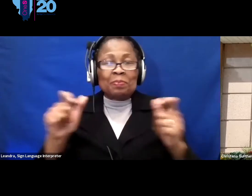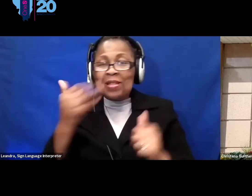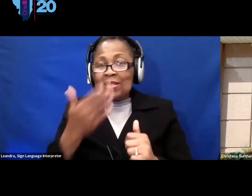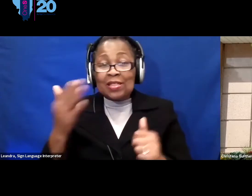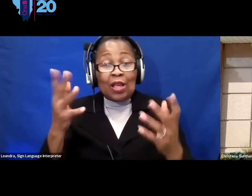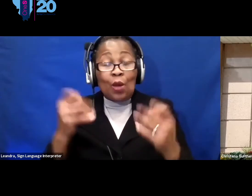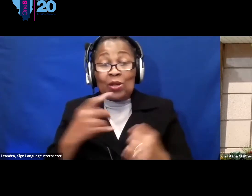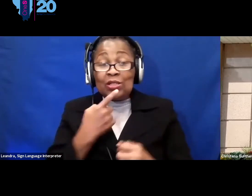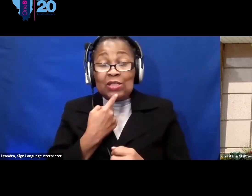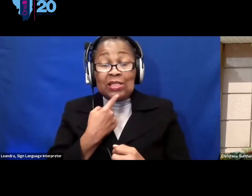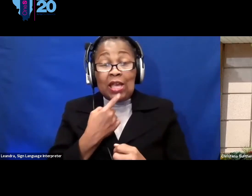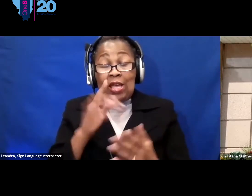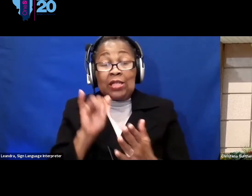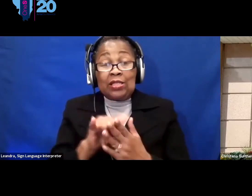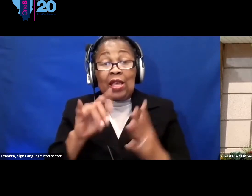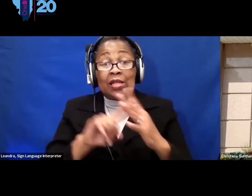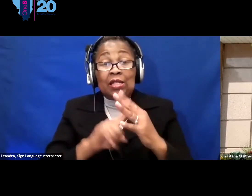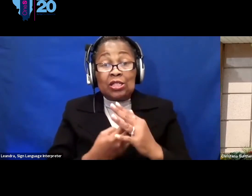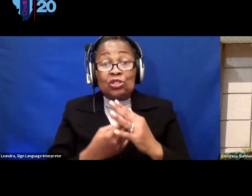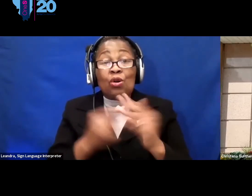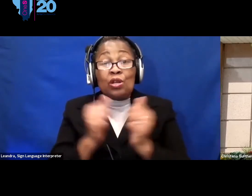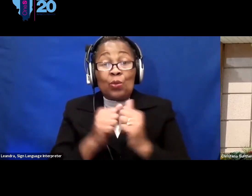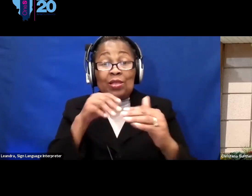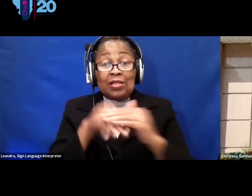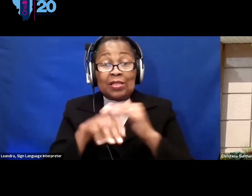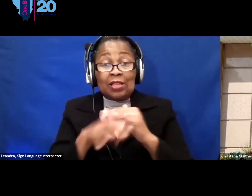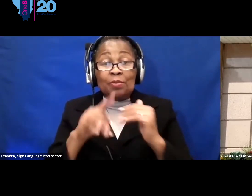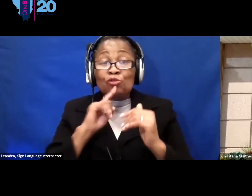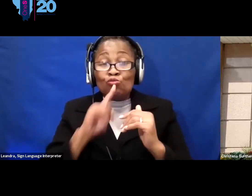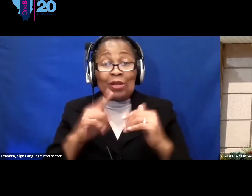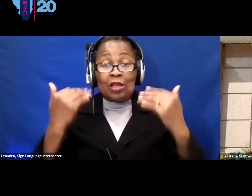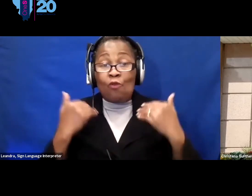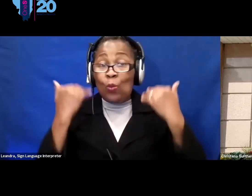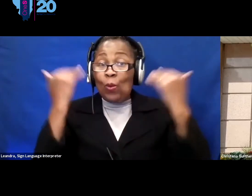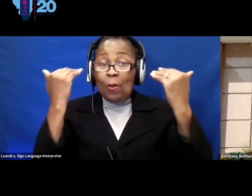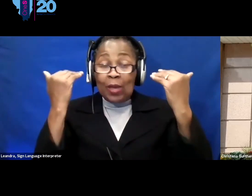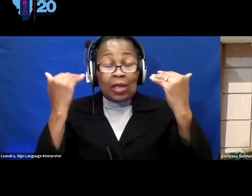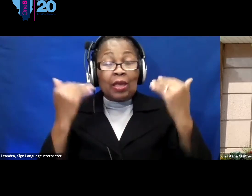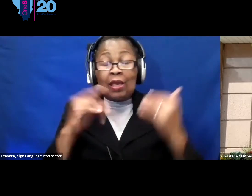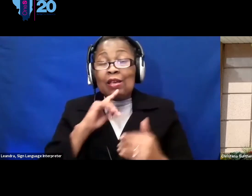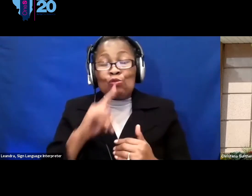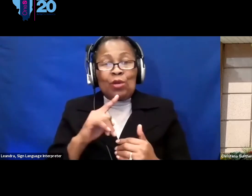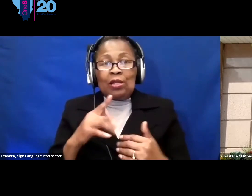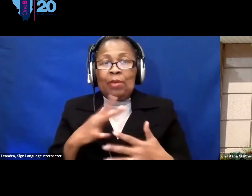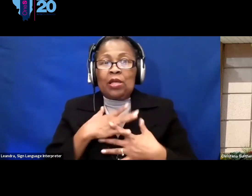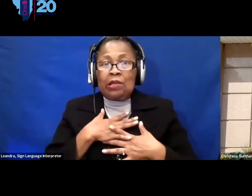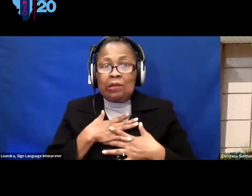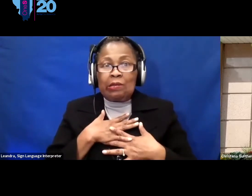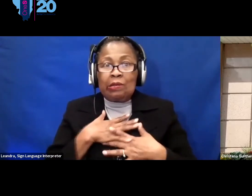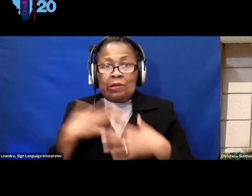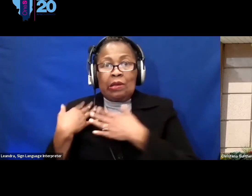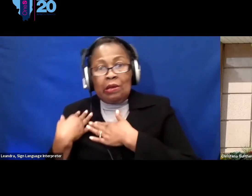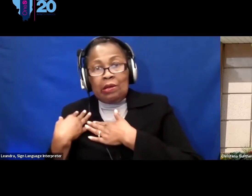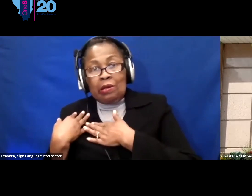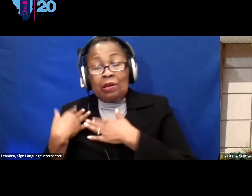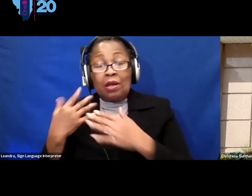it over is that getting started with accessibility can be really overwhelming and it can be really daunting. And